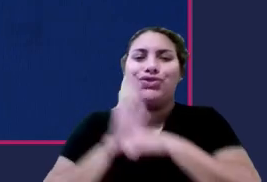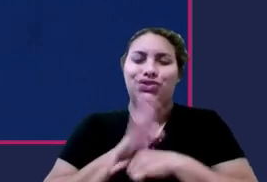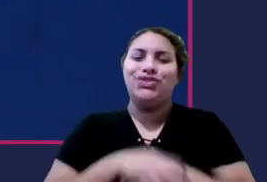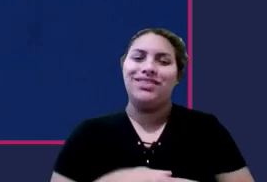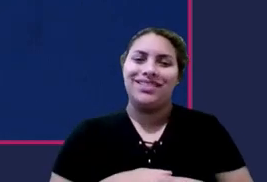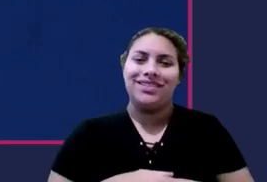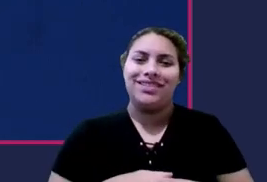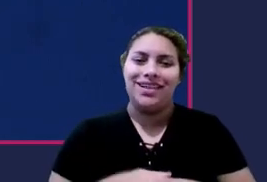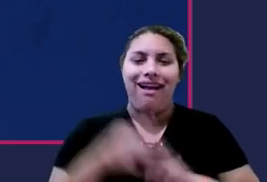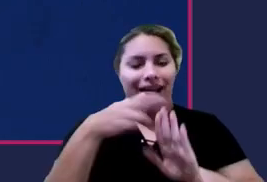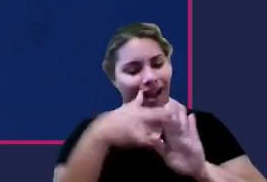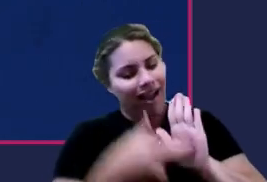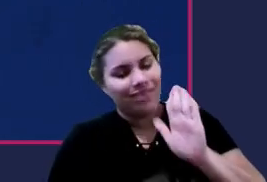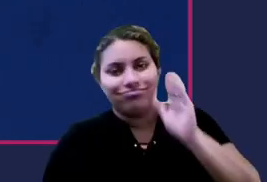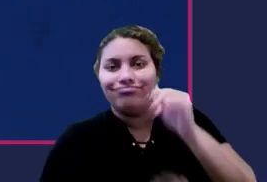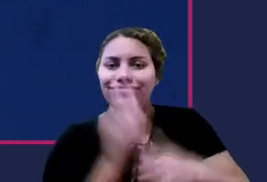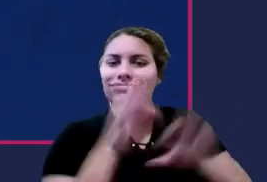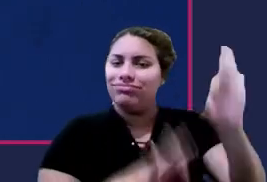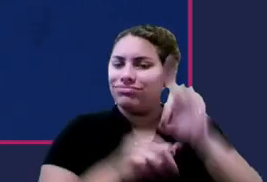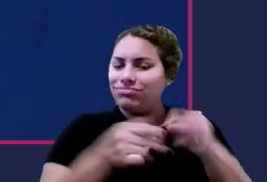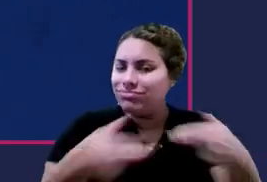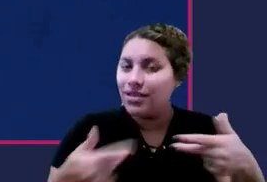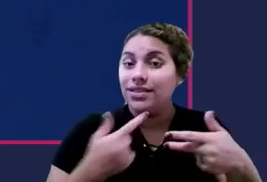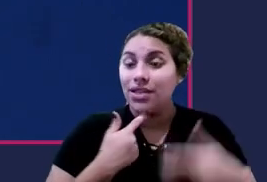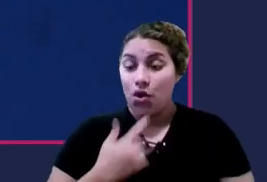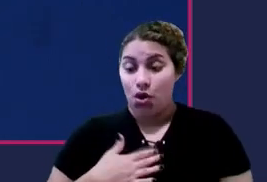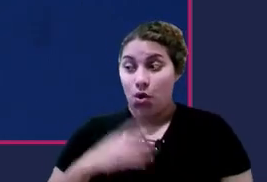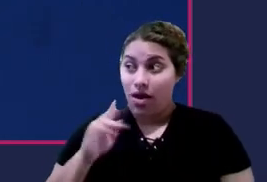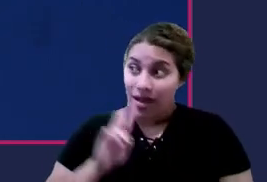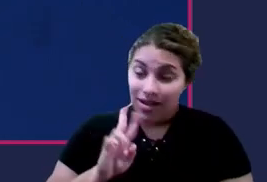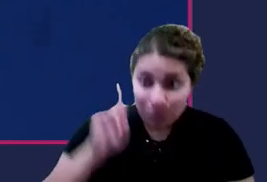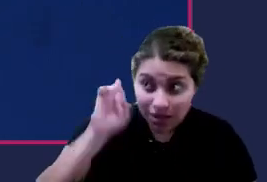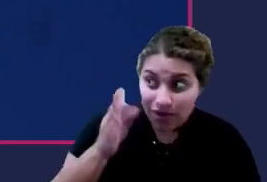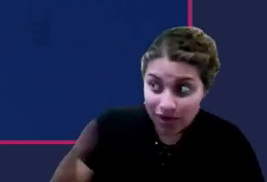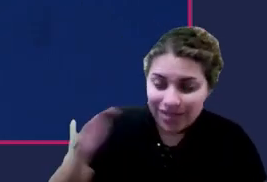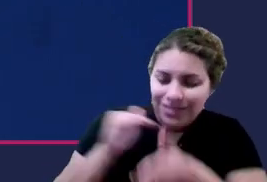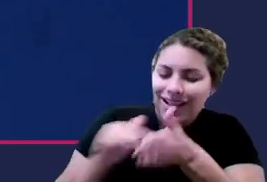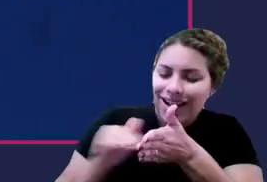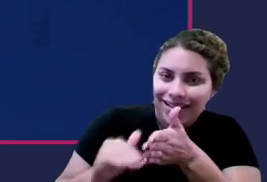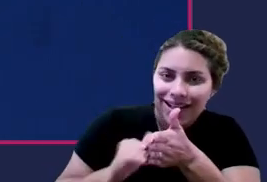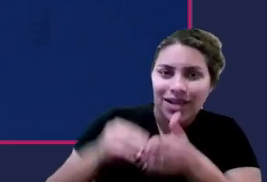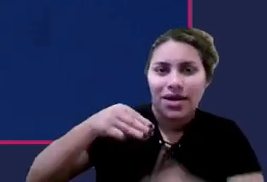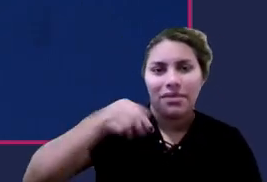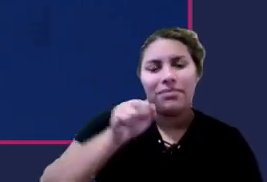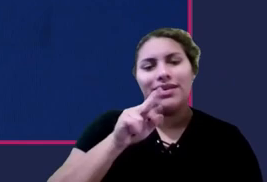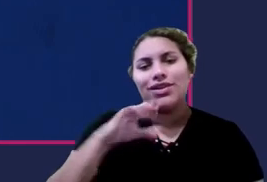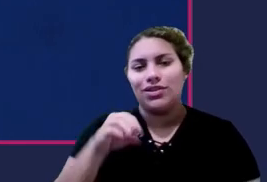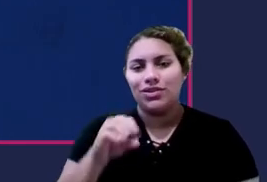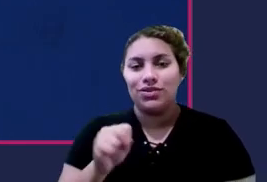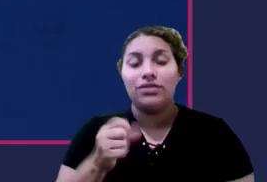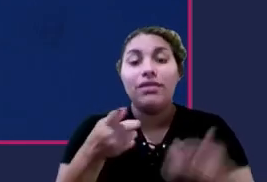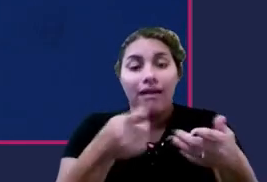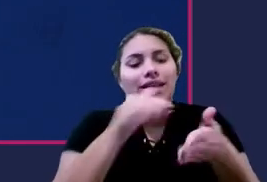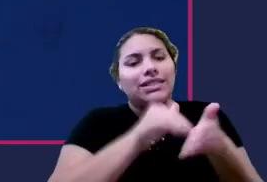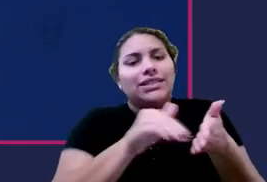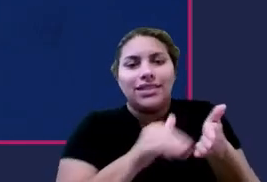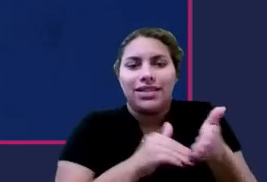good public policies. On behalf of my secretary, Secretary Marcos,